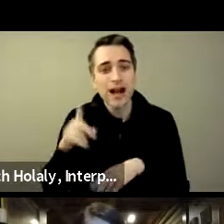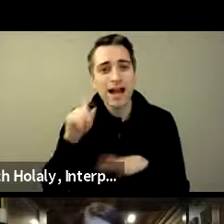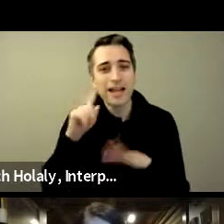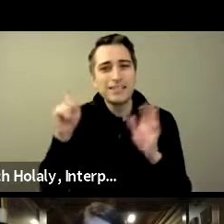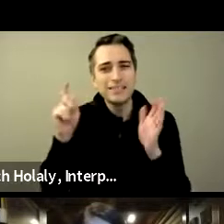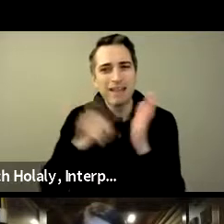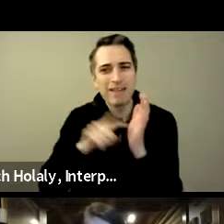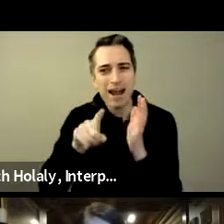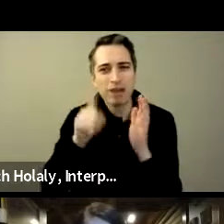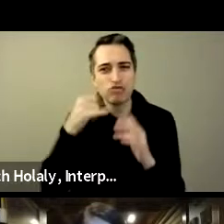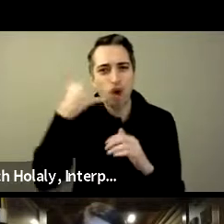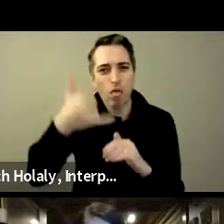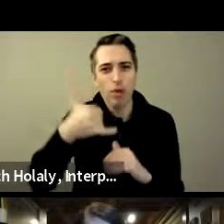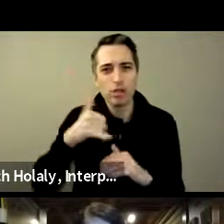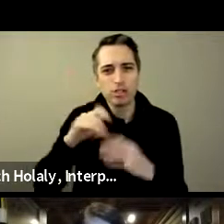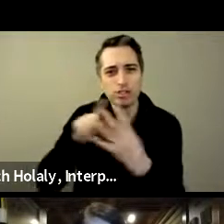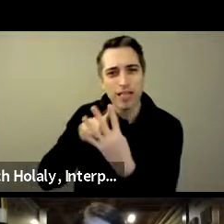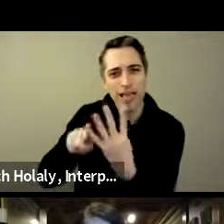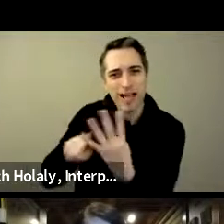the last four digits of